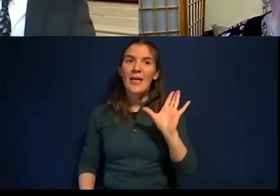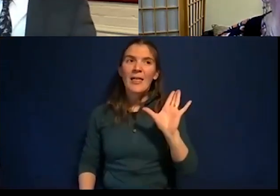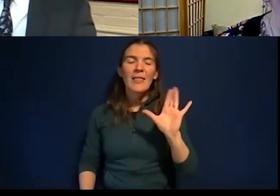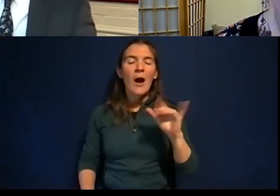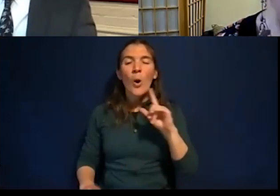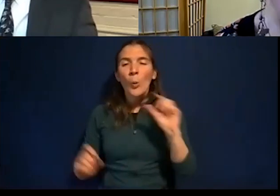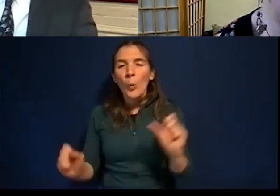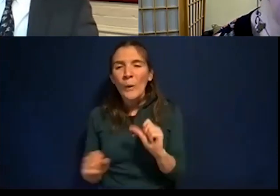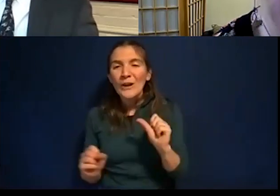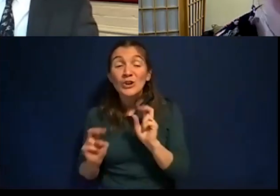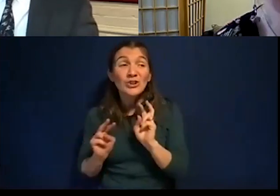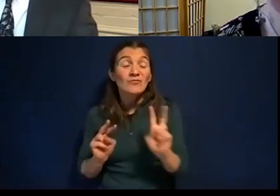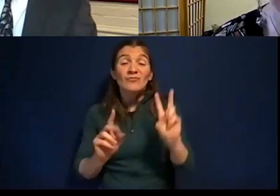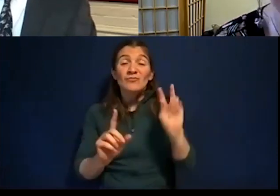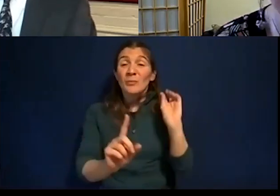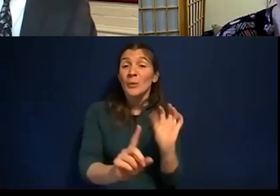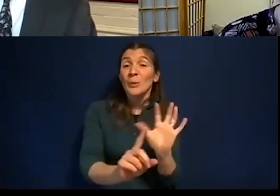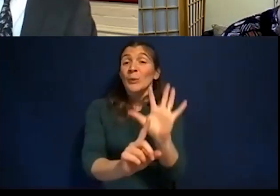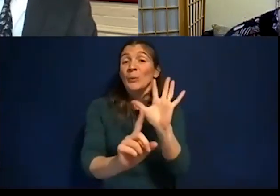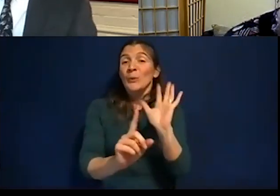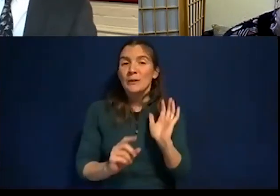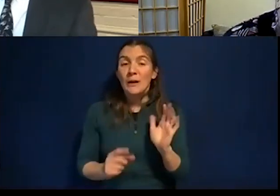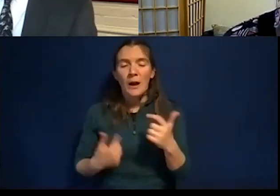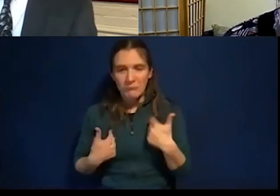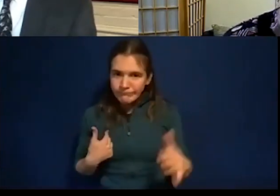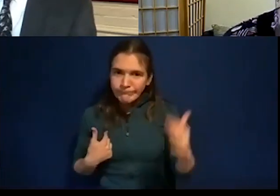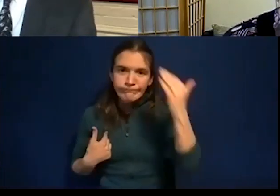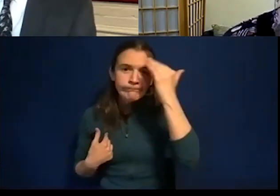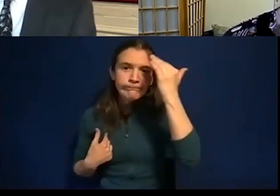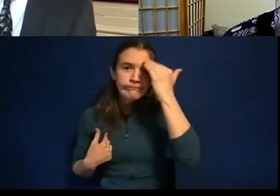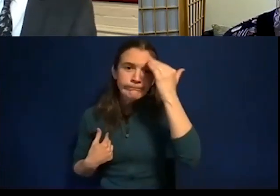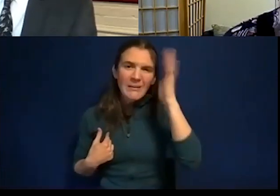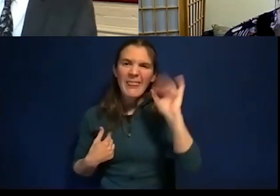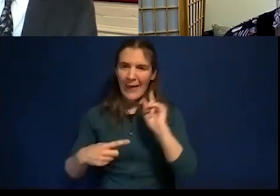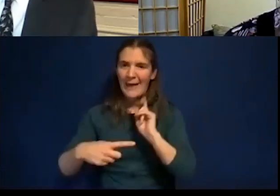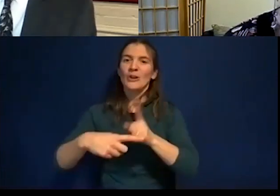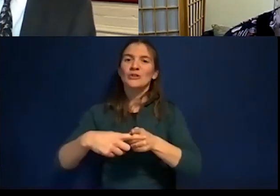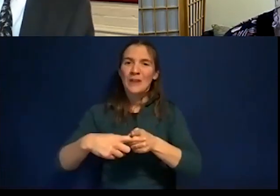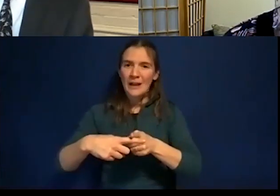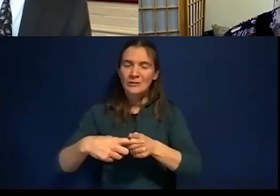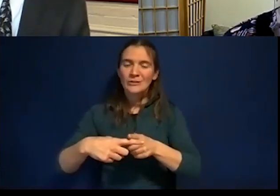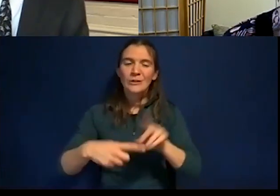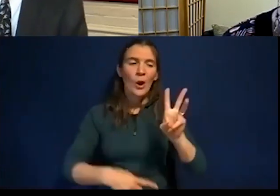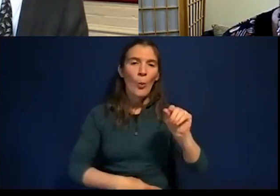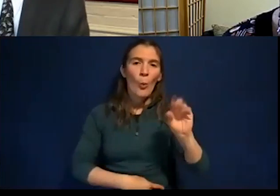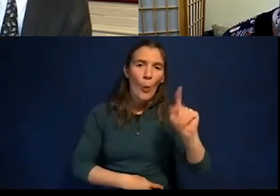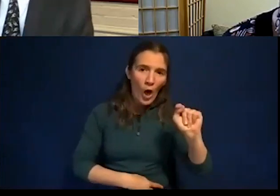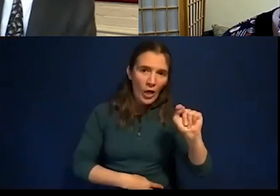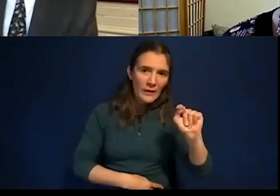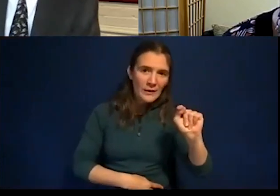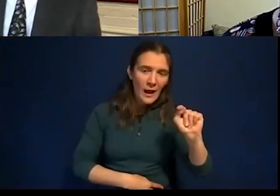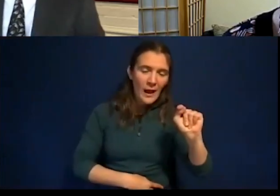year. I am very familiar with that intersection of Walnut and